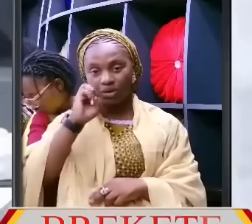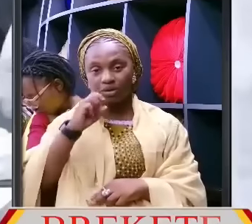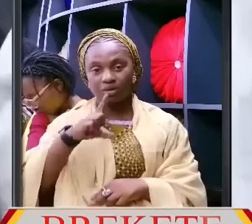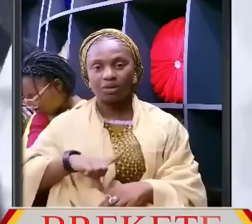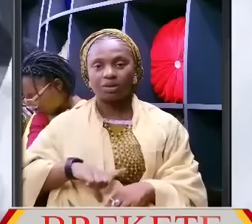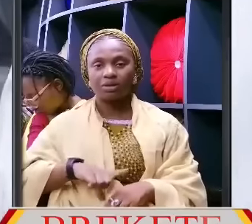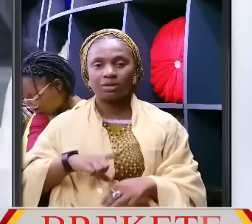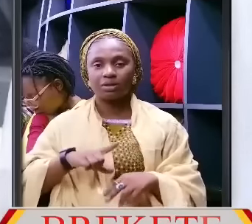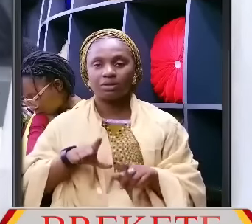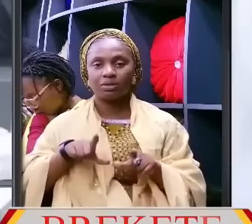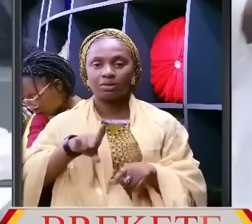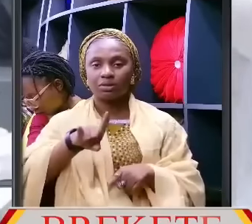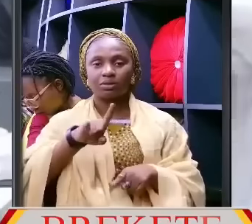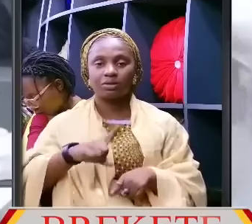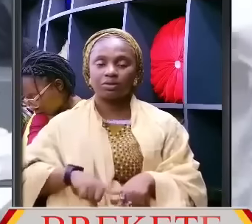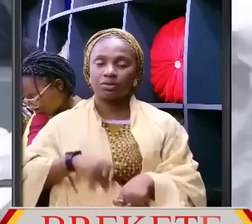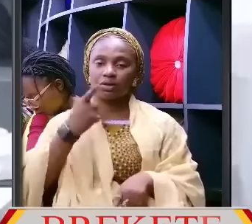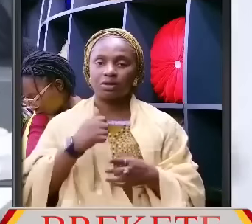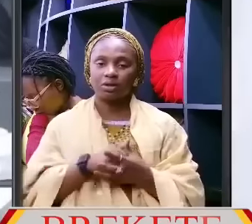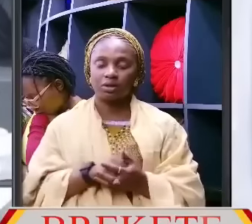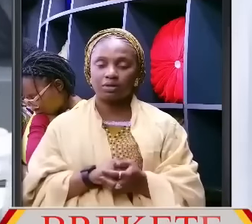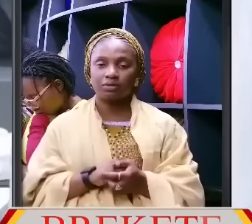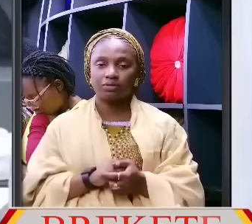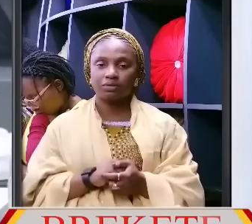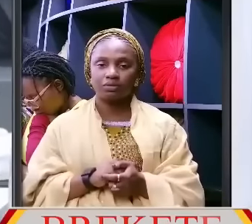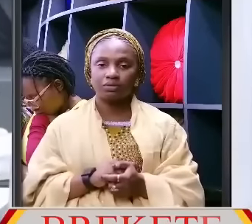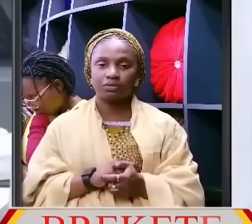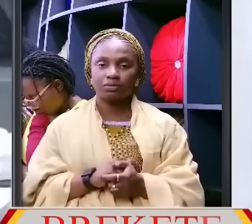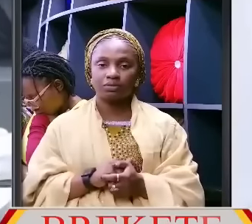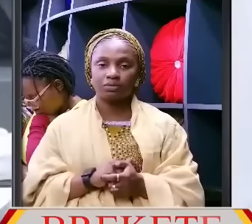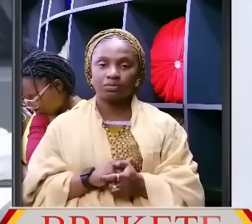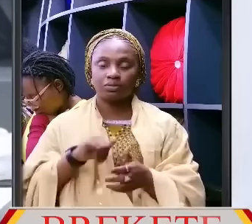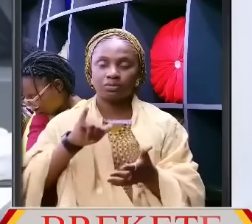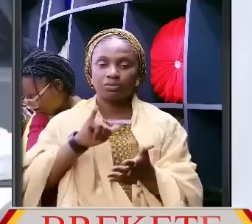trying to resolve an issue that may consume you.